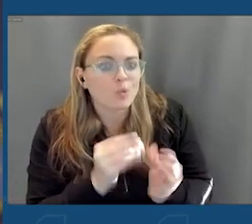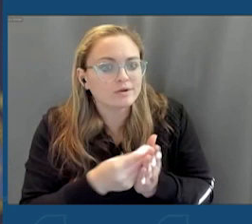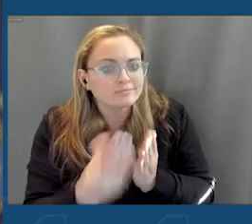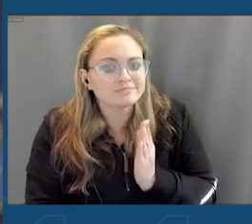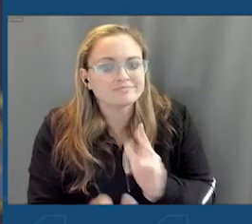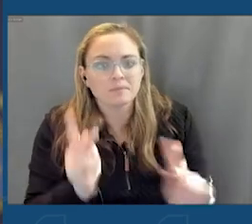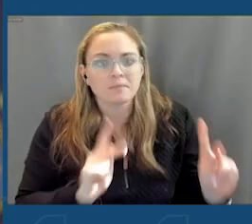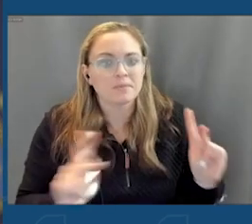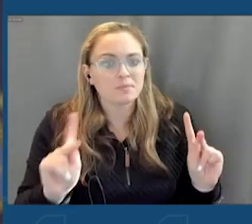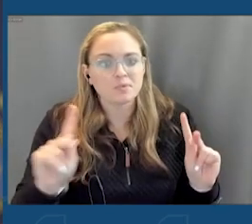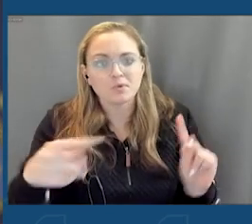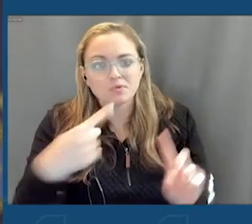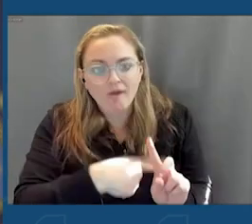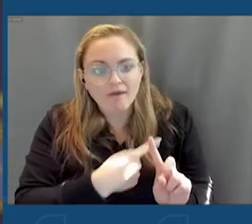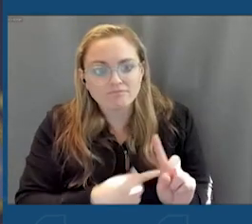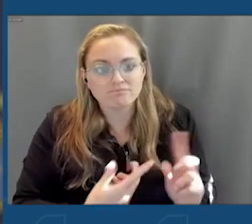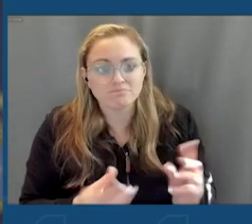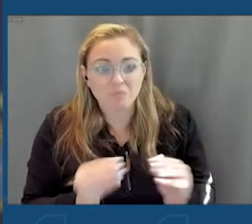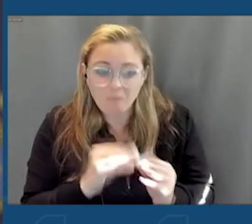rent.